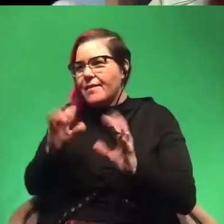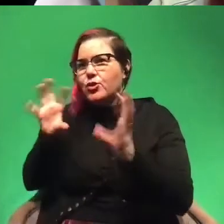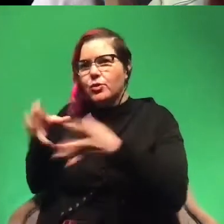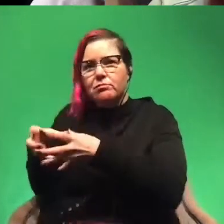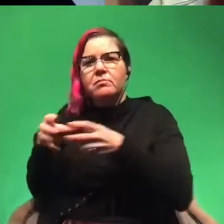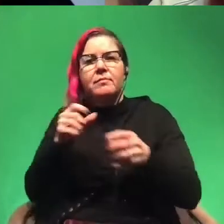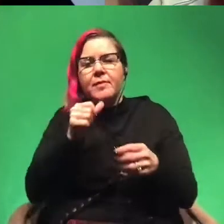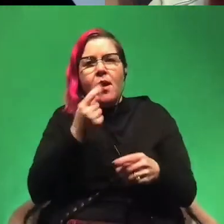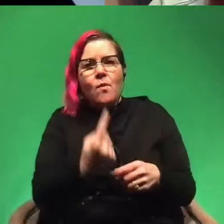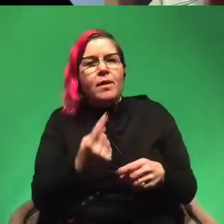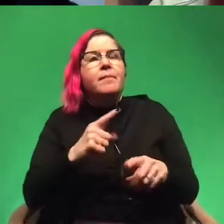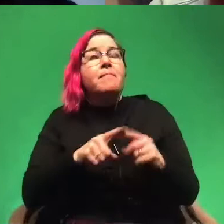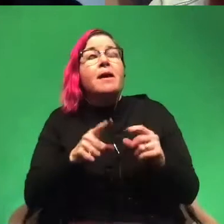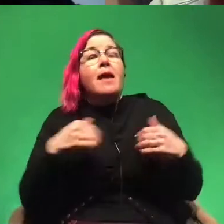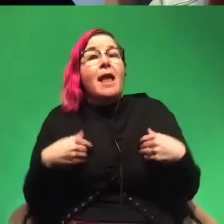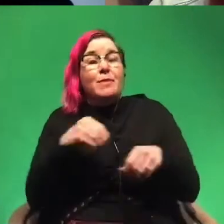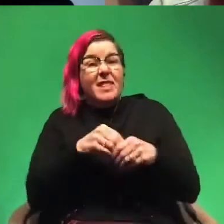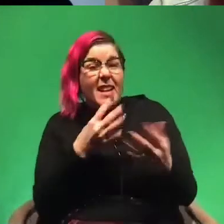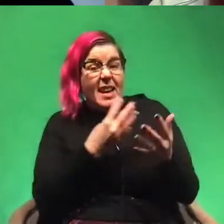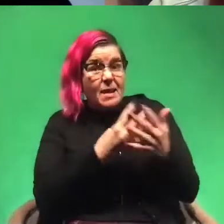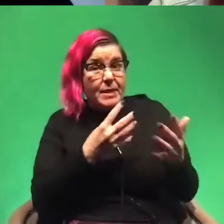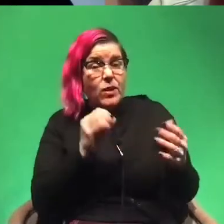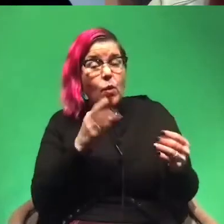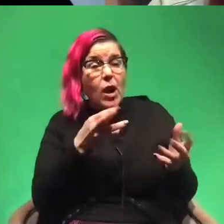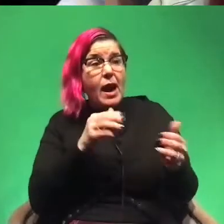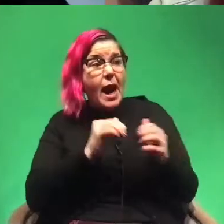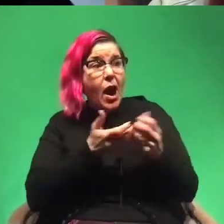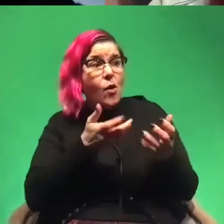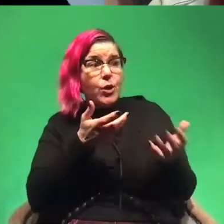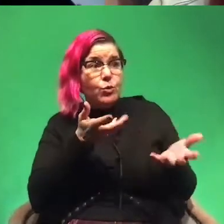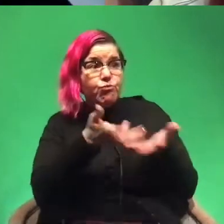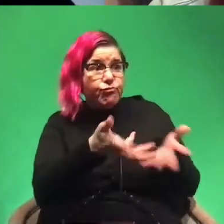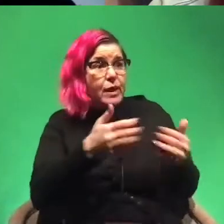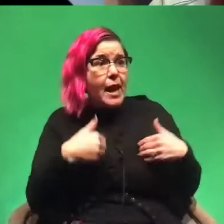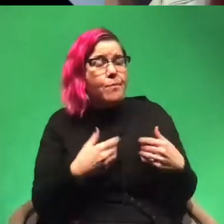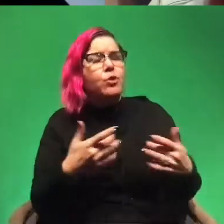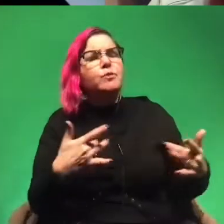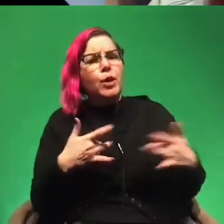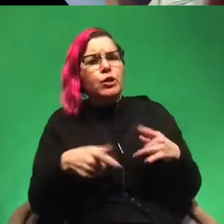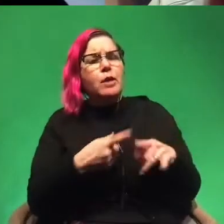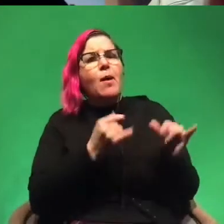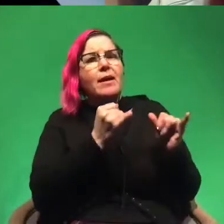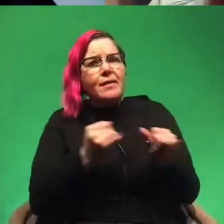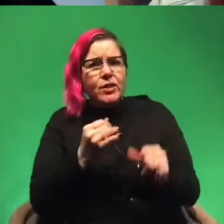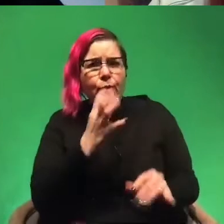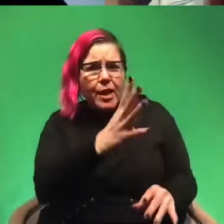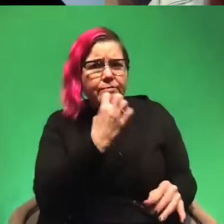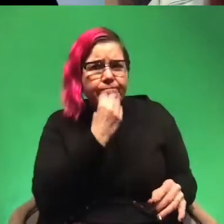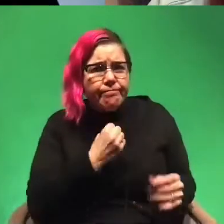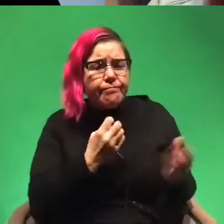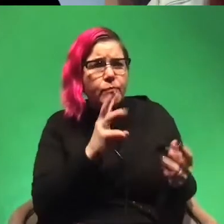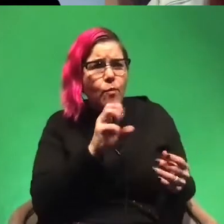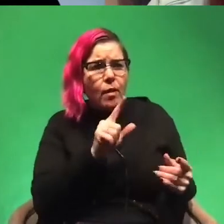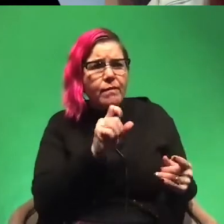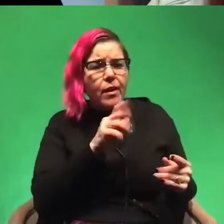to animals in captivity or treating a wild animal in any capacity, you're always concerned about individual welfare. And obviously we